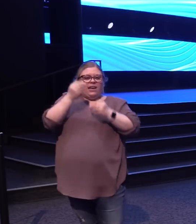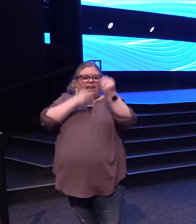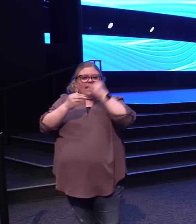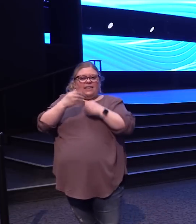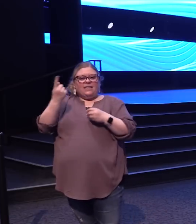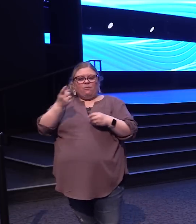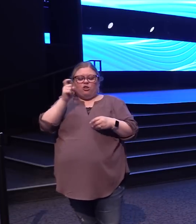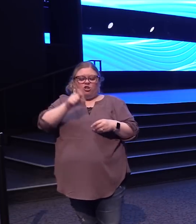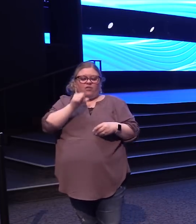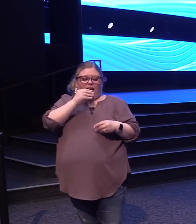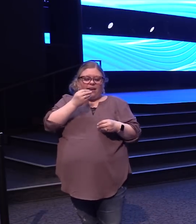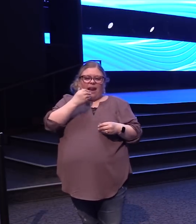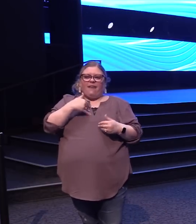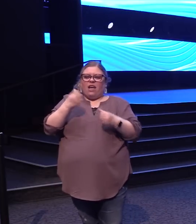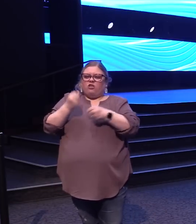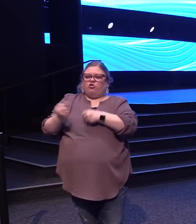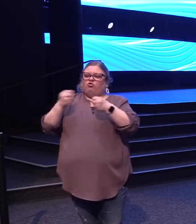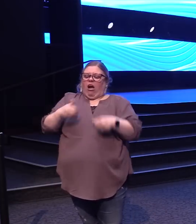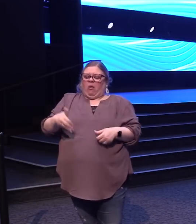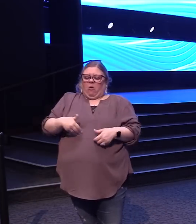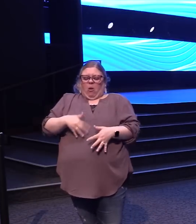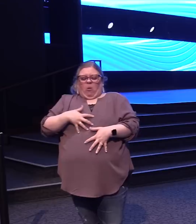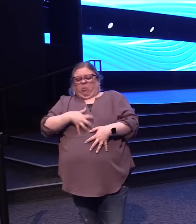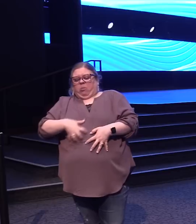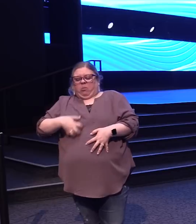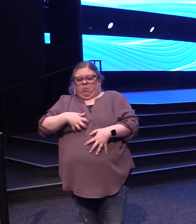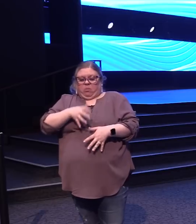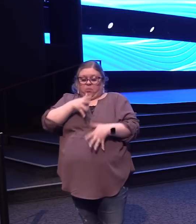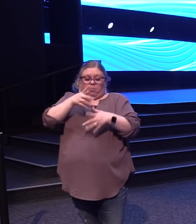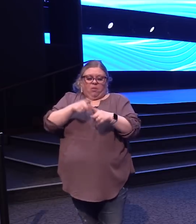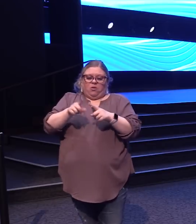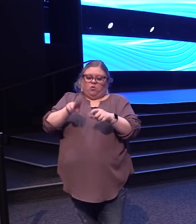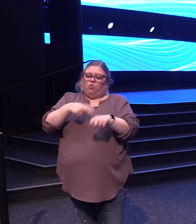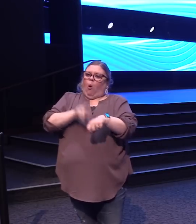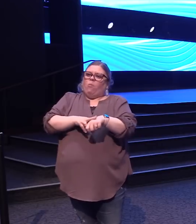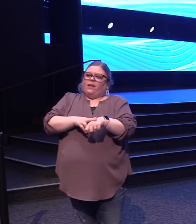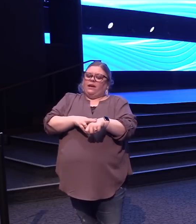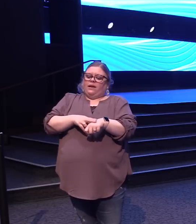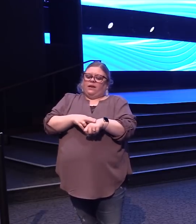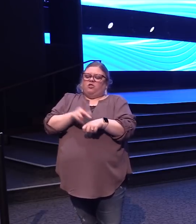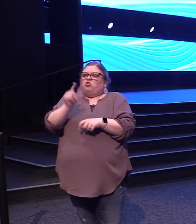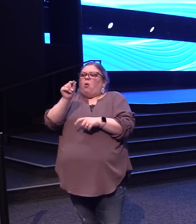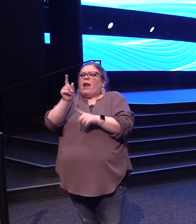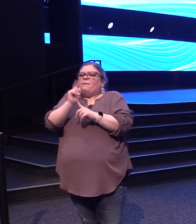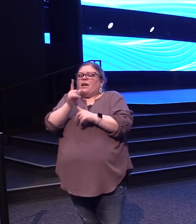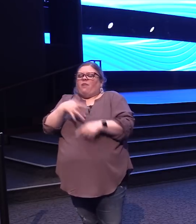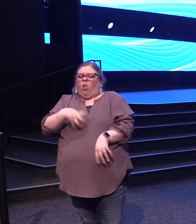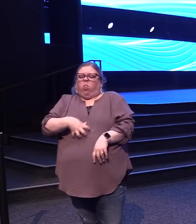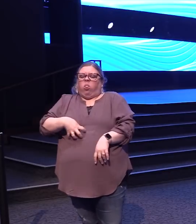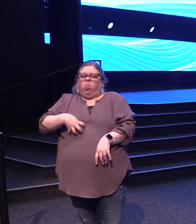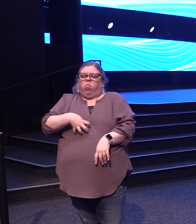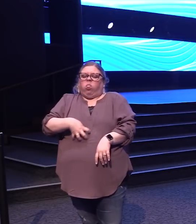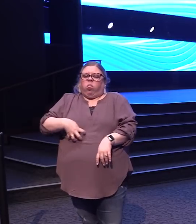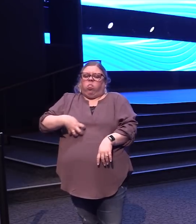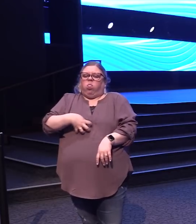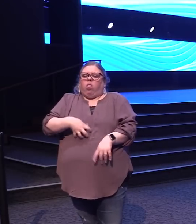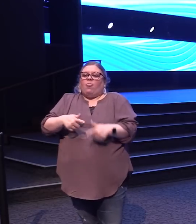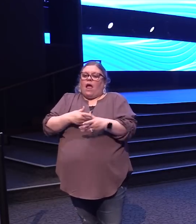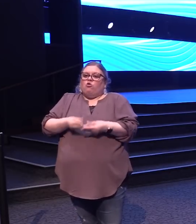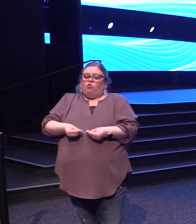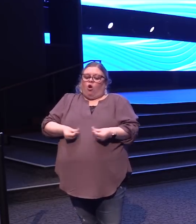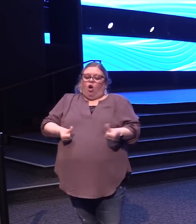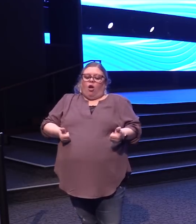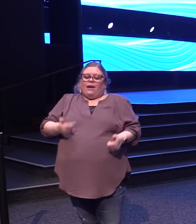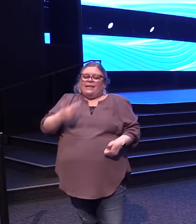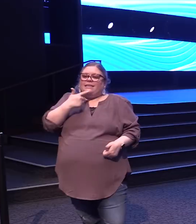you shouldn't have eaten, you can have that strong reaction. But normally, that, you know, 20 minutes or 30 minutes or something, then it's gone. He